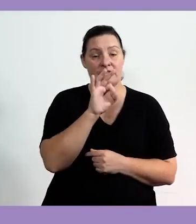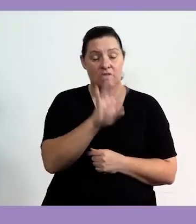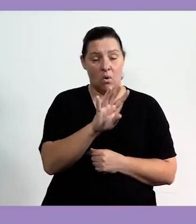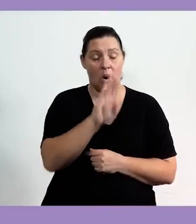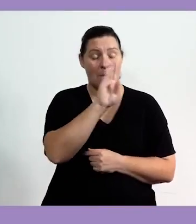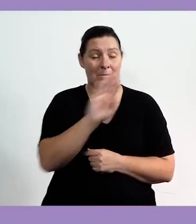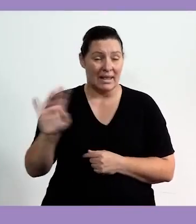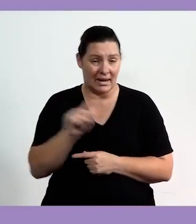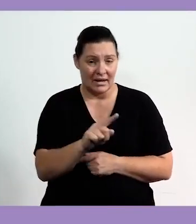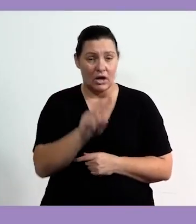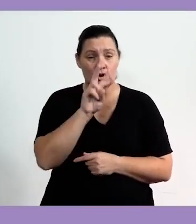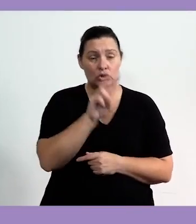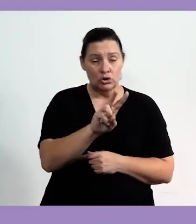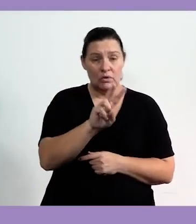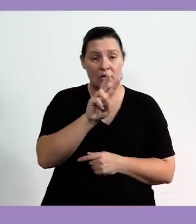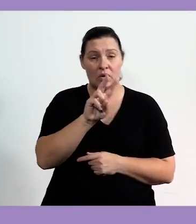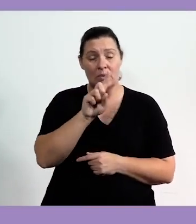have there